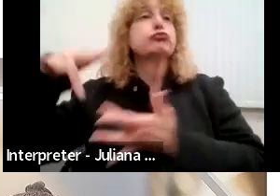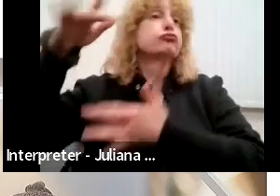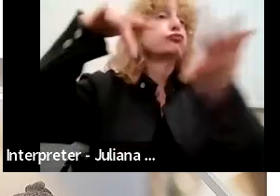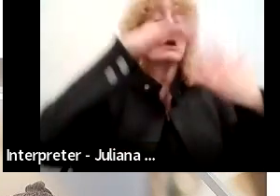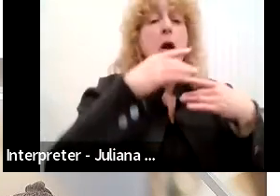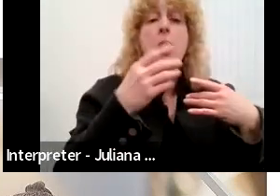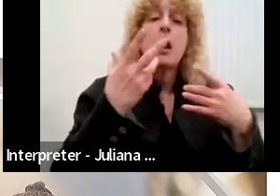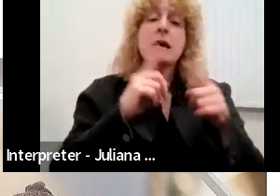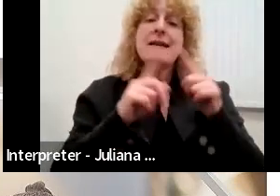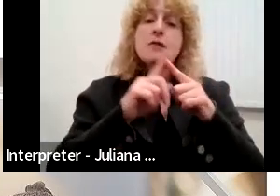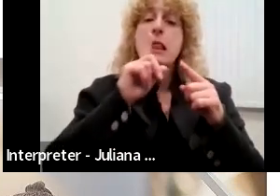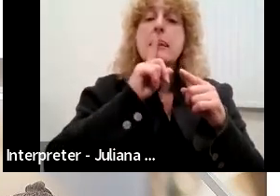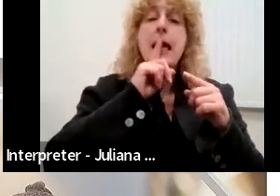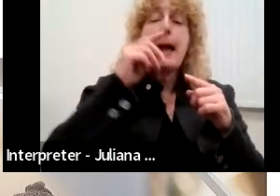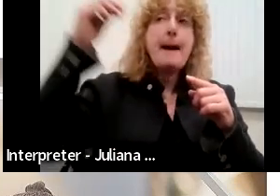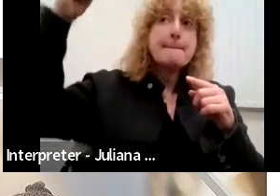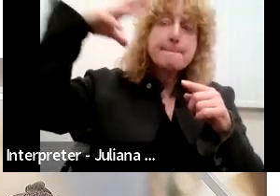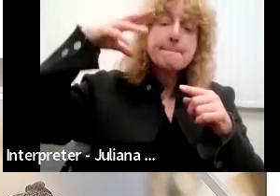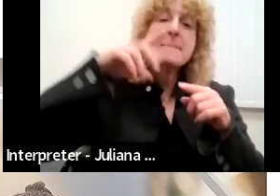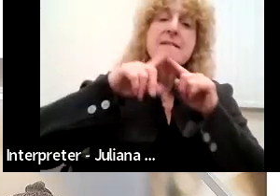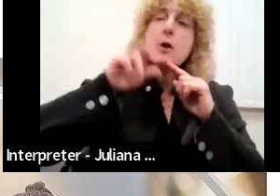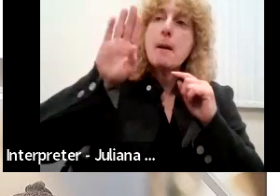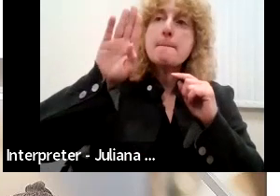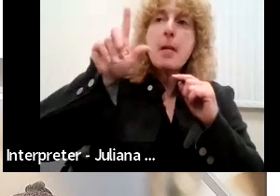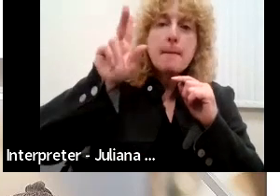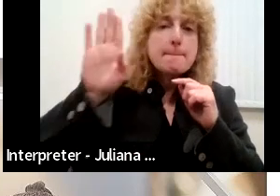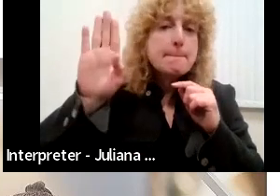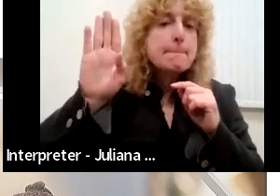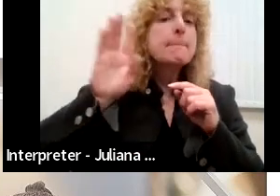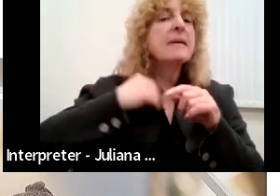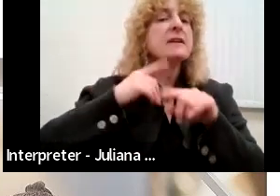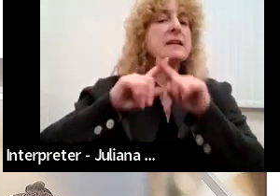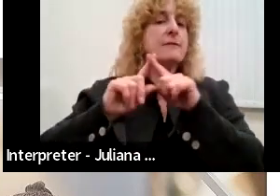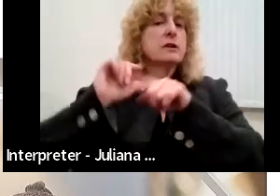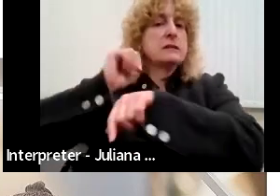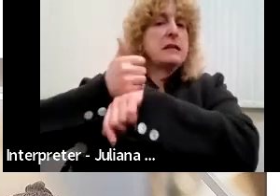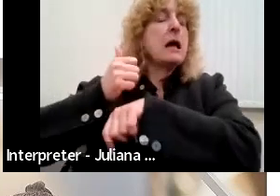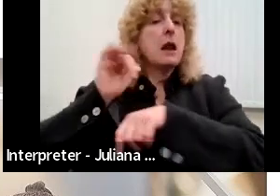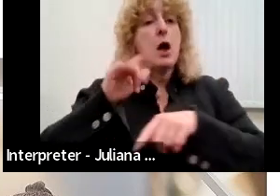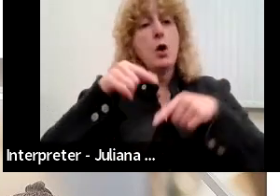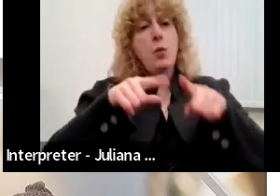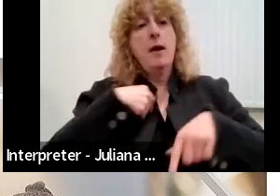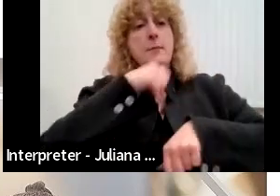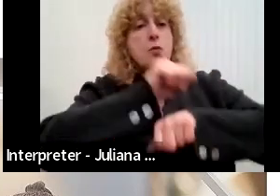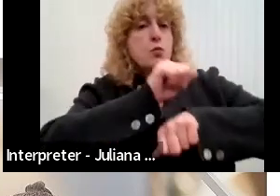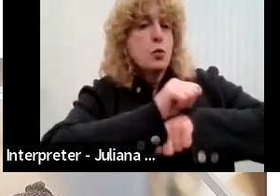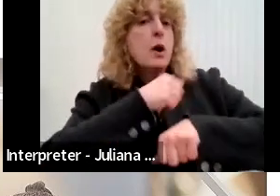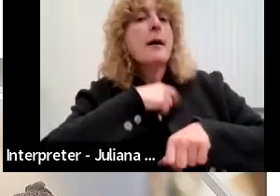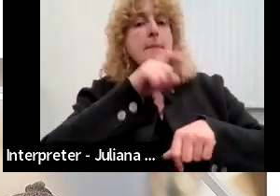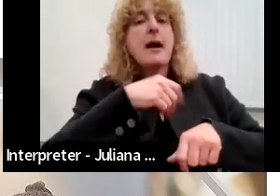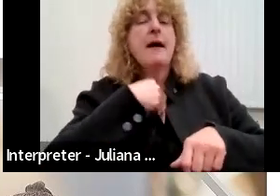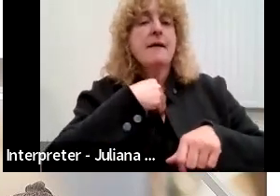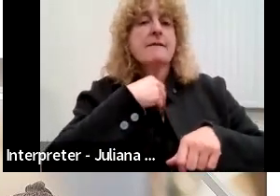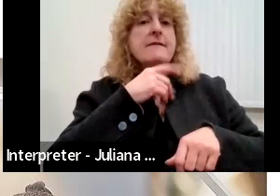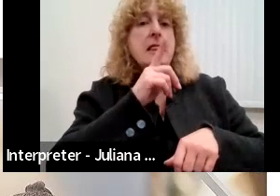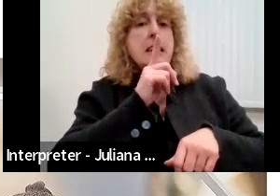various lamps or light bulbs that have different settings. So when I'm working, I have to have a lamp that I